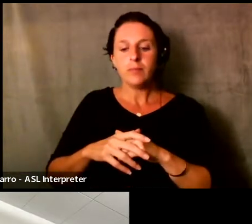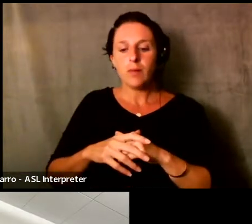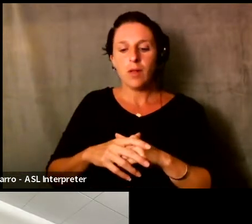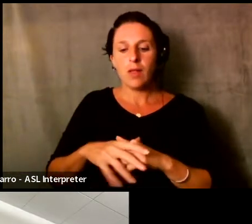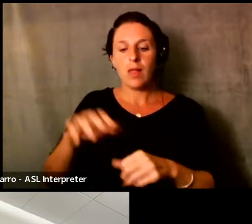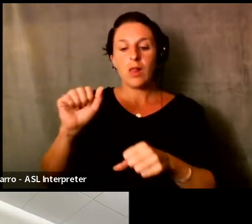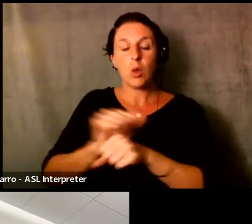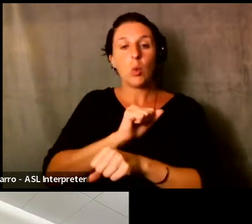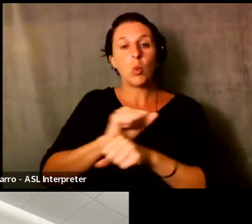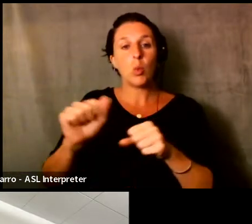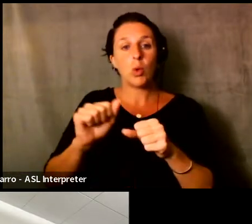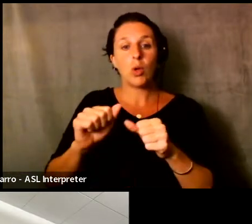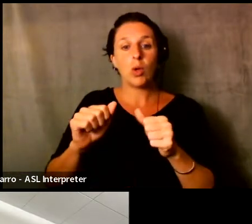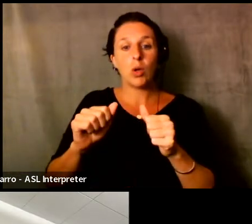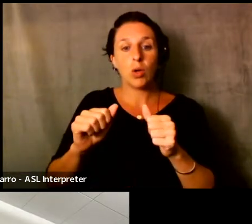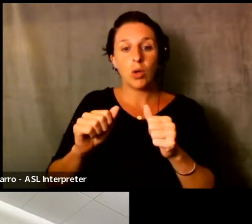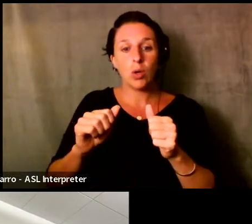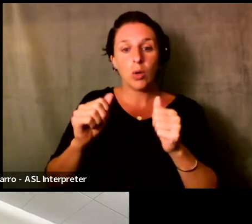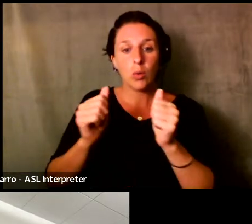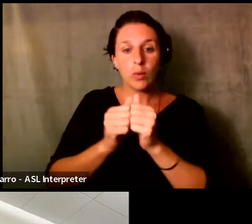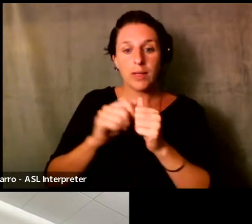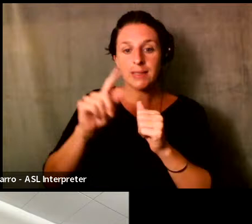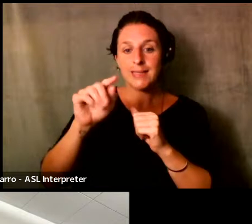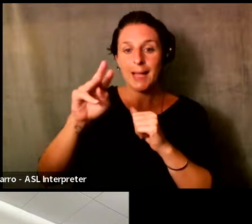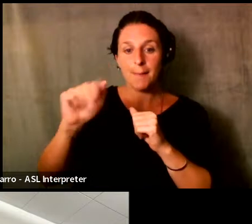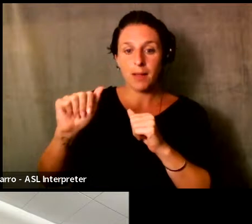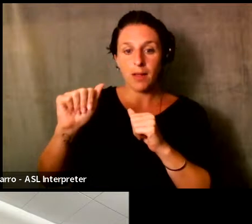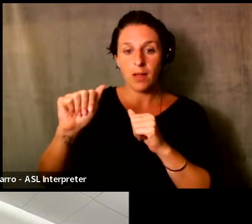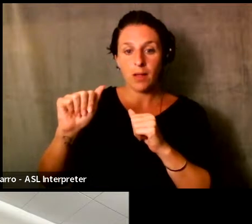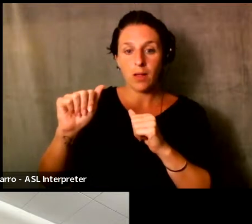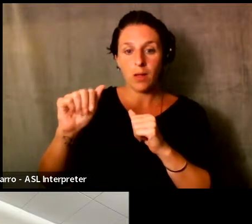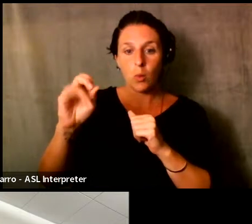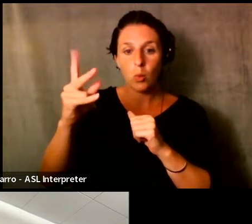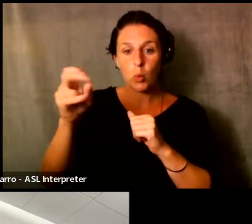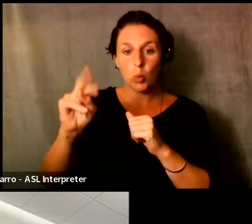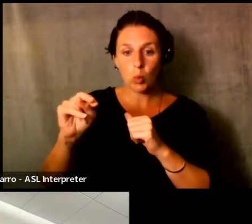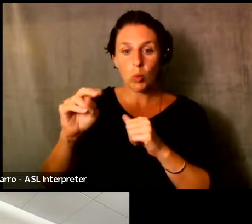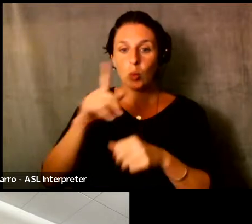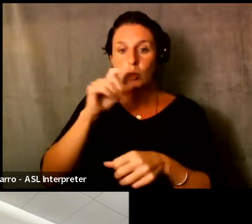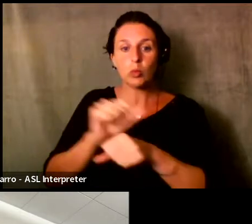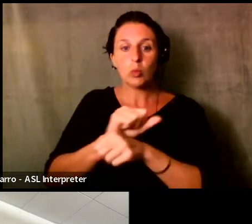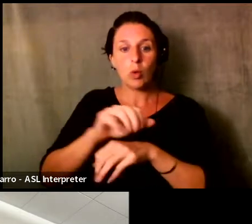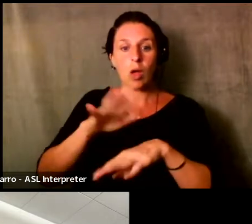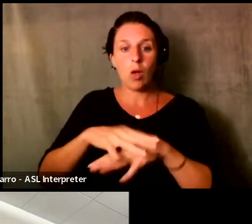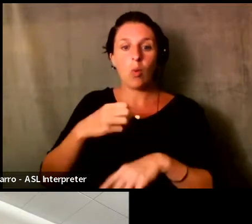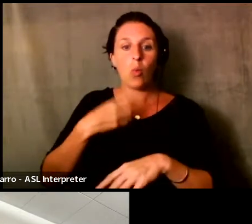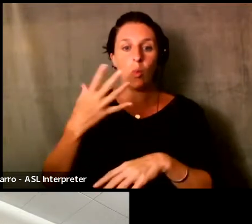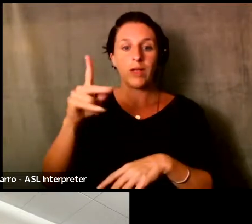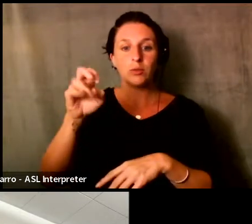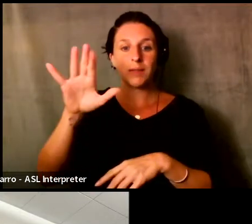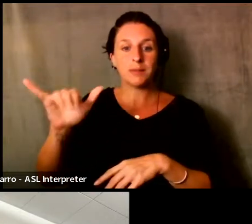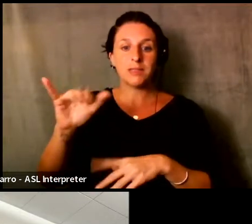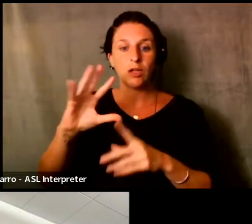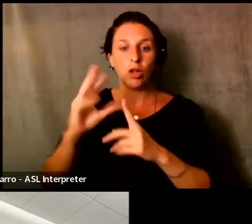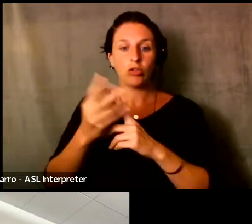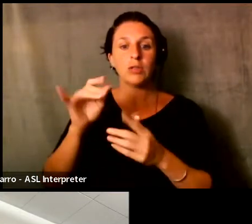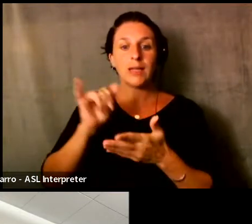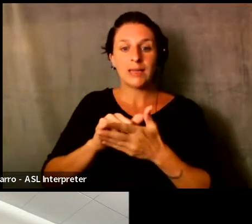work of Tema Okun, whose work on white supremacy culture that these consultants